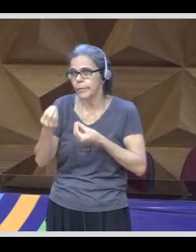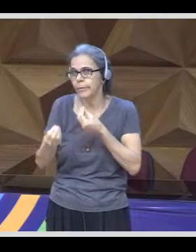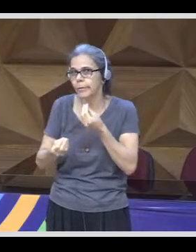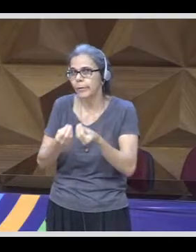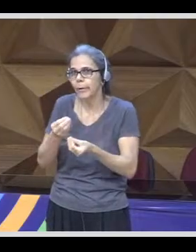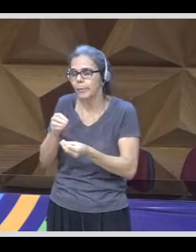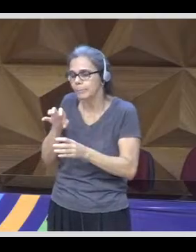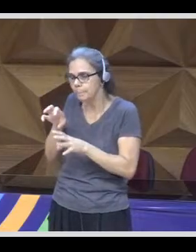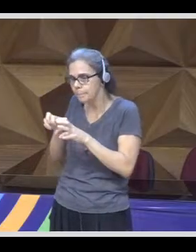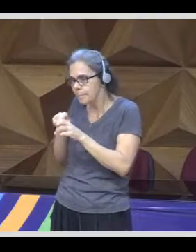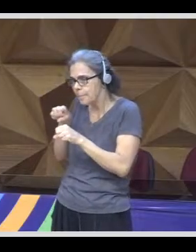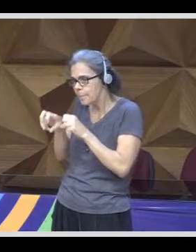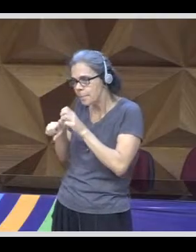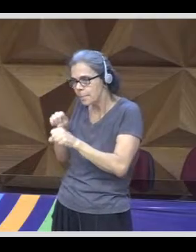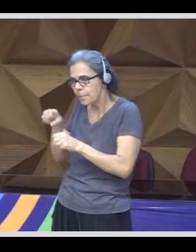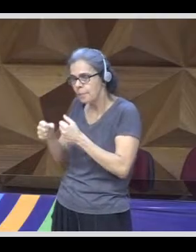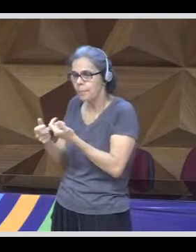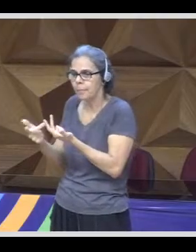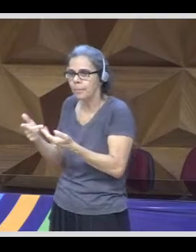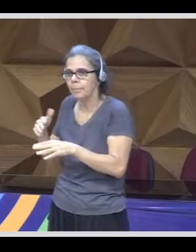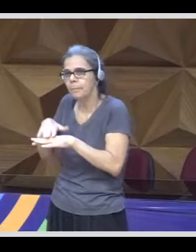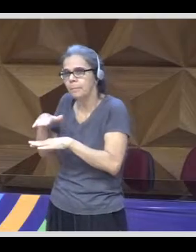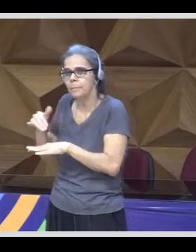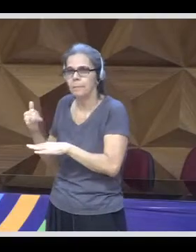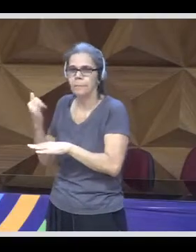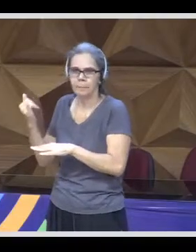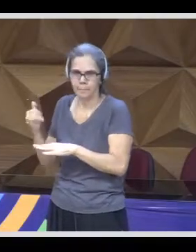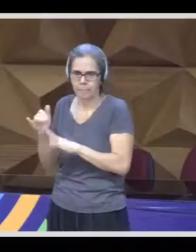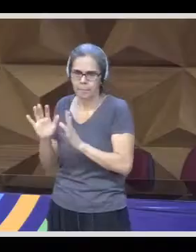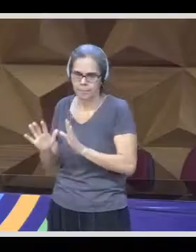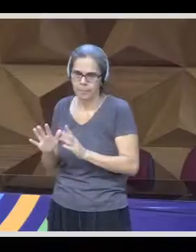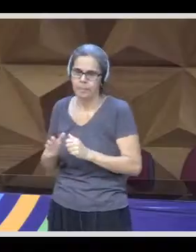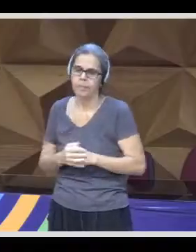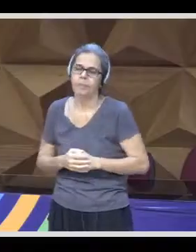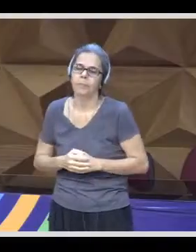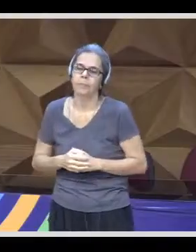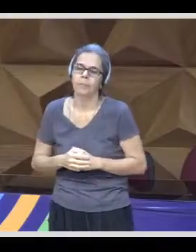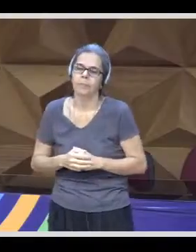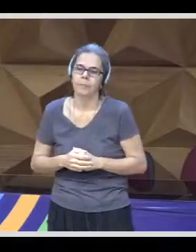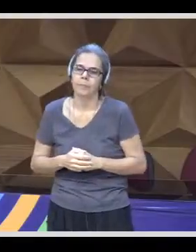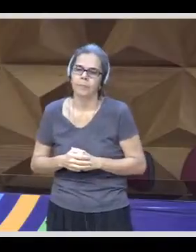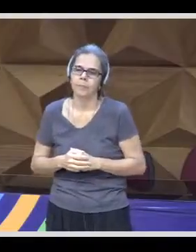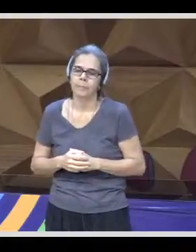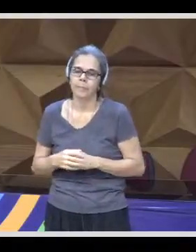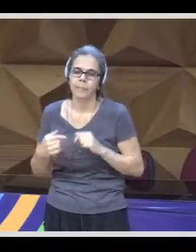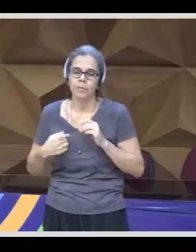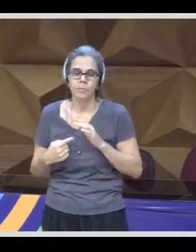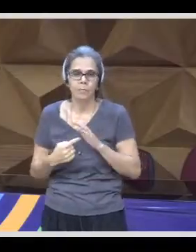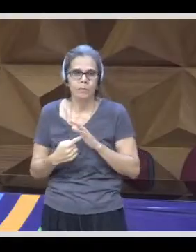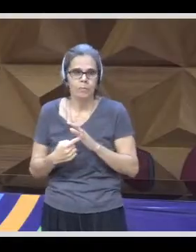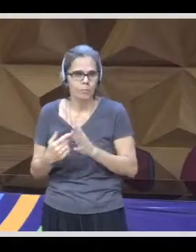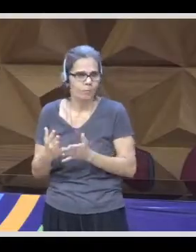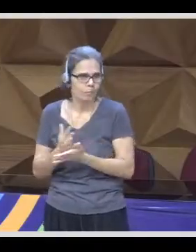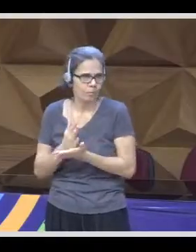in different contexts of coordination. I'm going to show some examples now. We did for